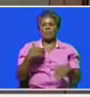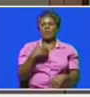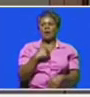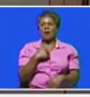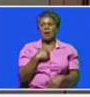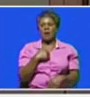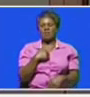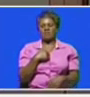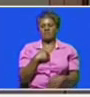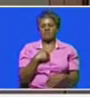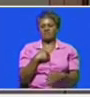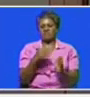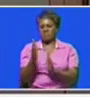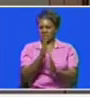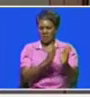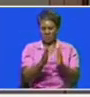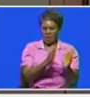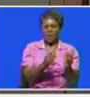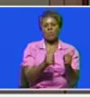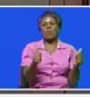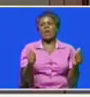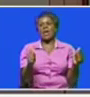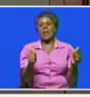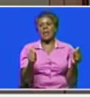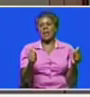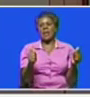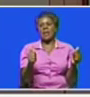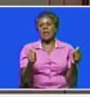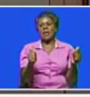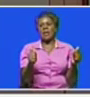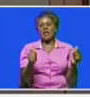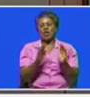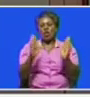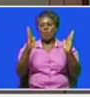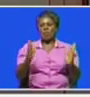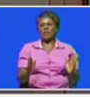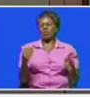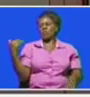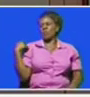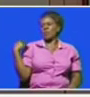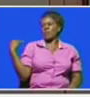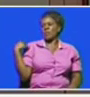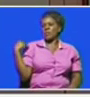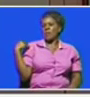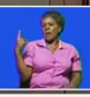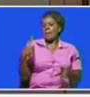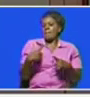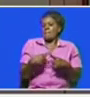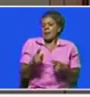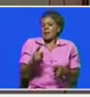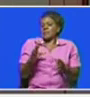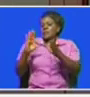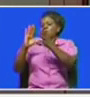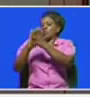it, but they have gotten around it because nobody really was bothered about it. But if Jubilee